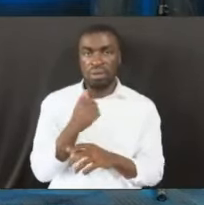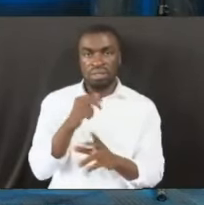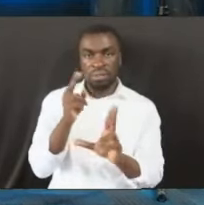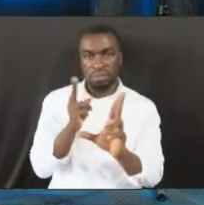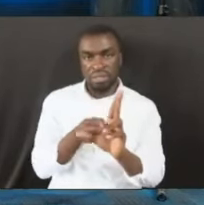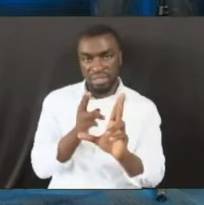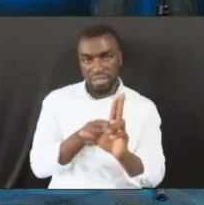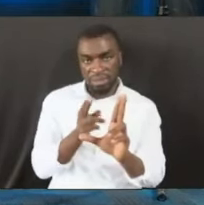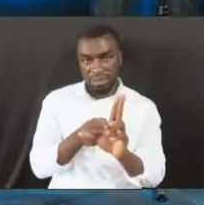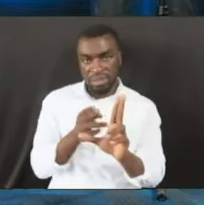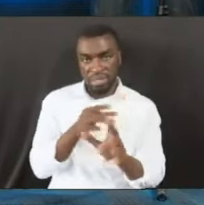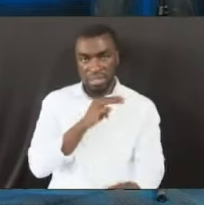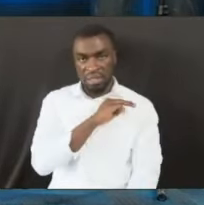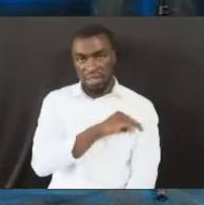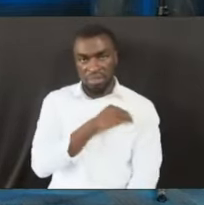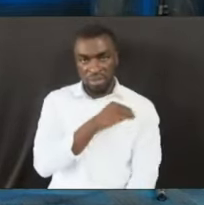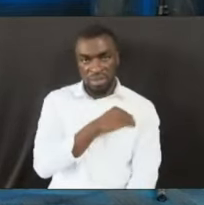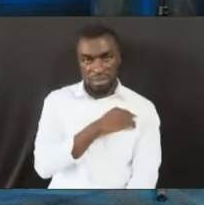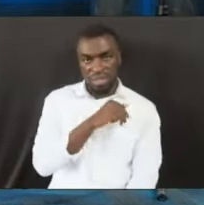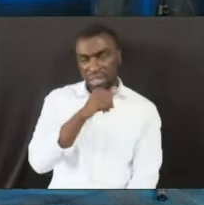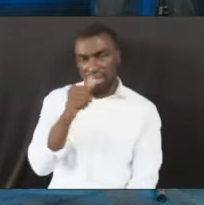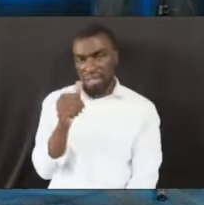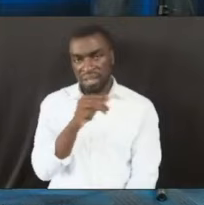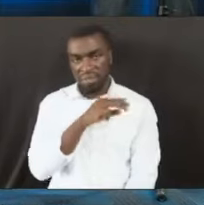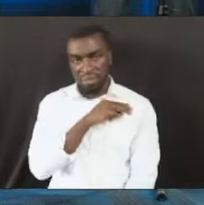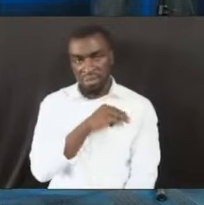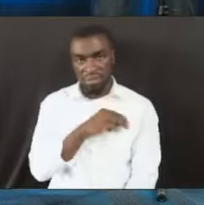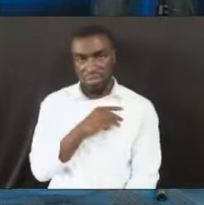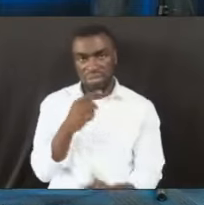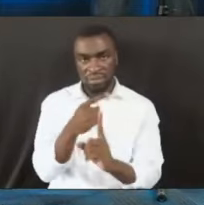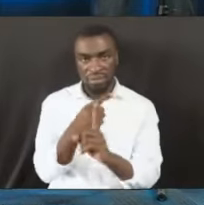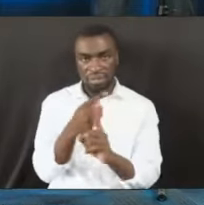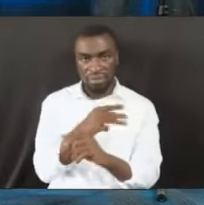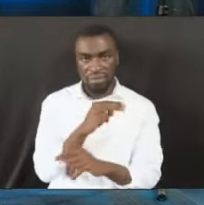Lenana mission, and the other mission? You raise up your two hands.